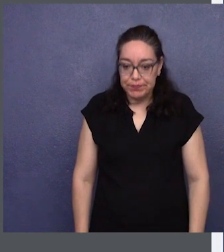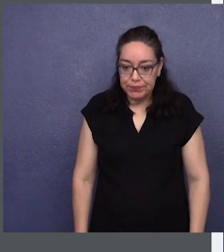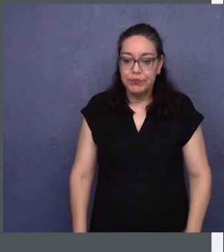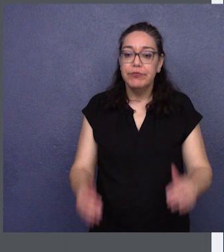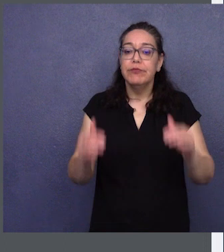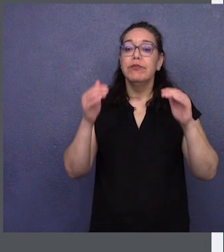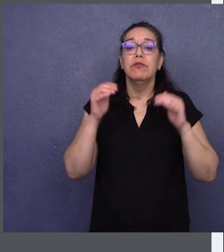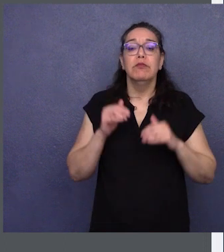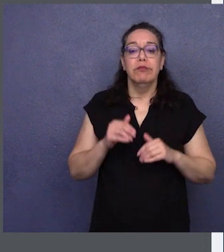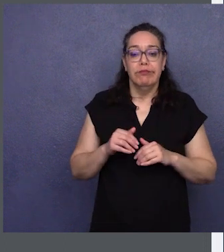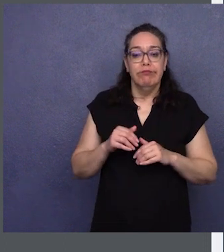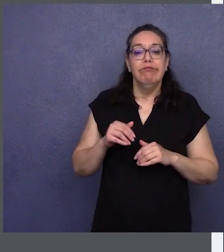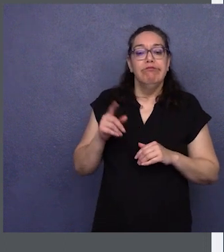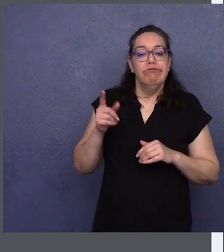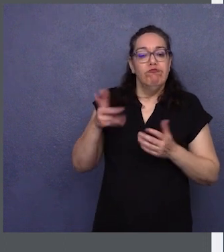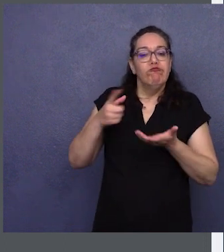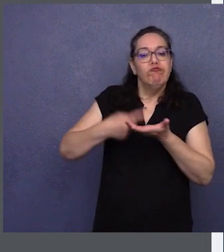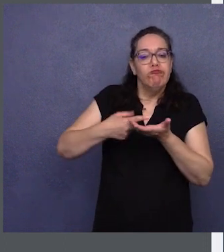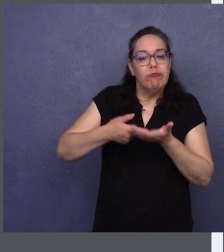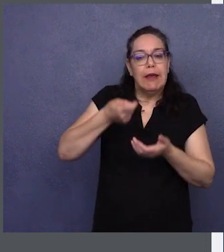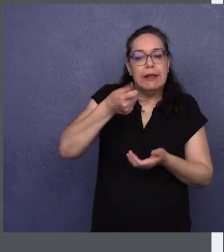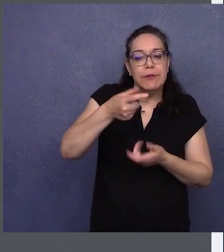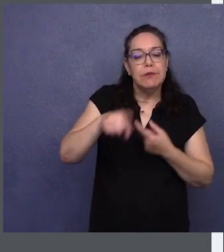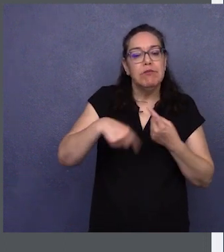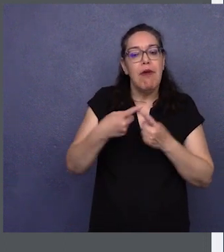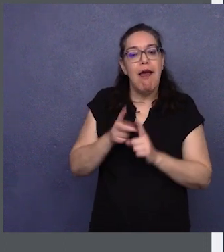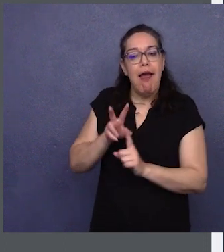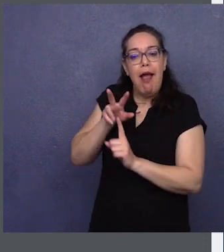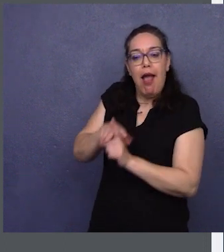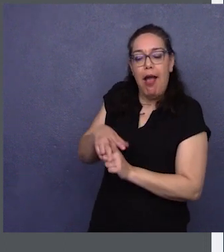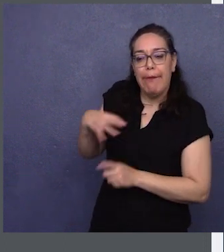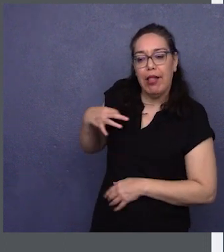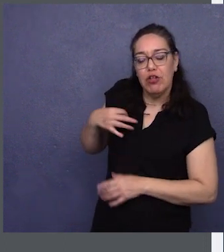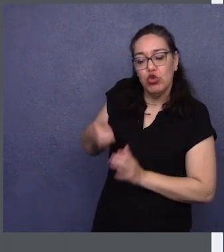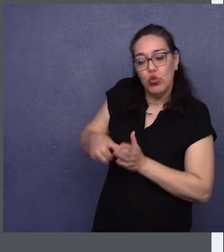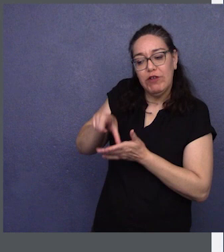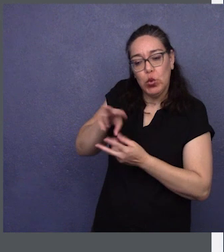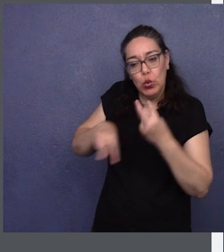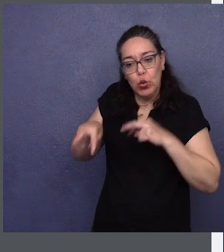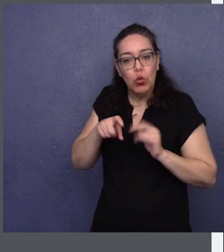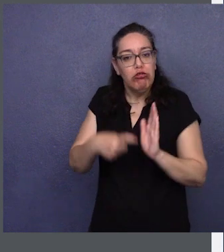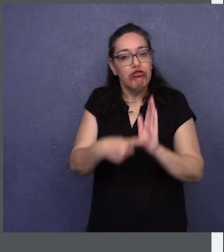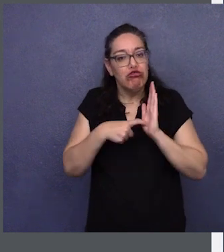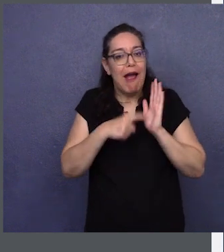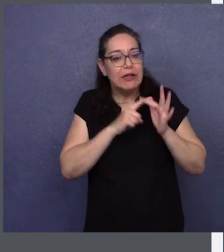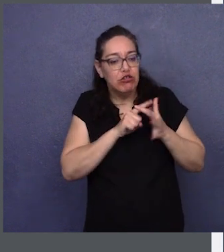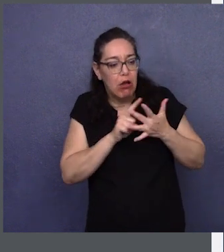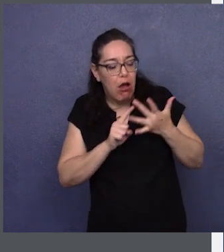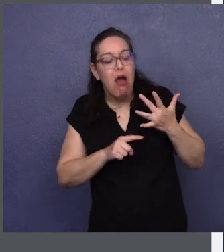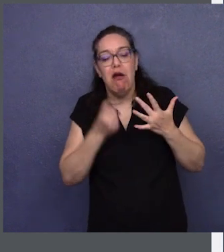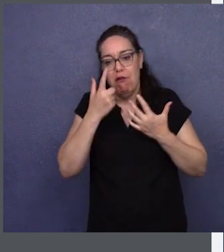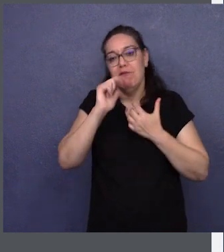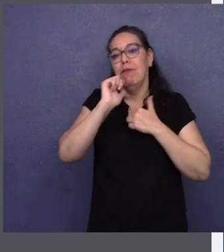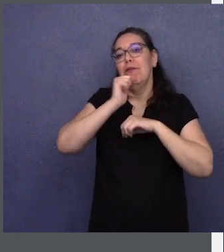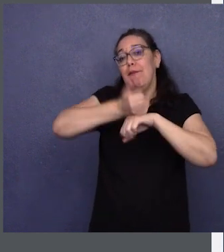And I talked a little bit about the application review and the criteria. So it is going to be based on